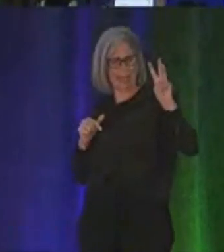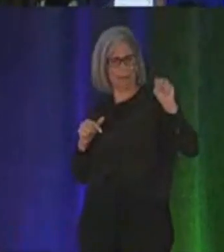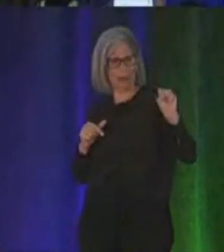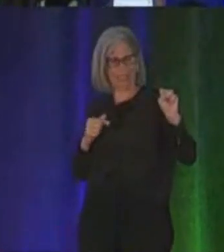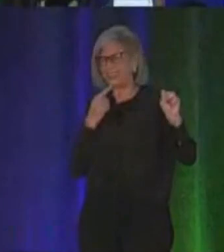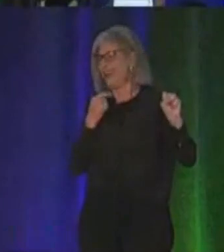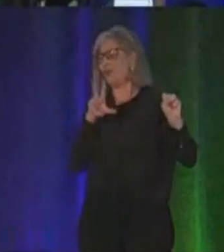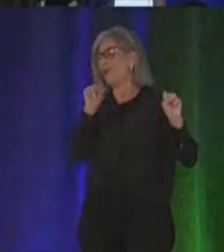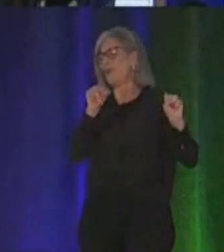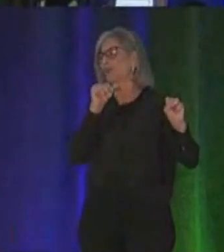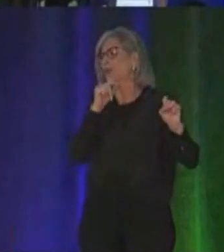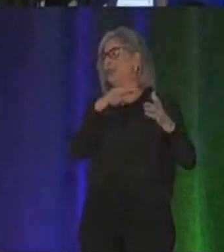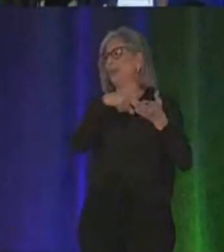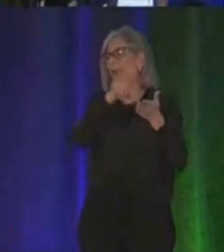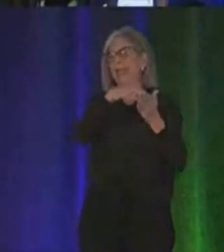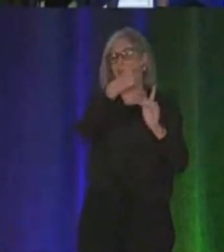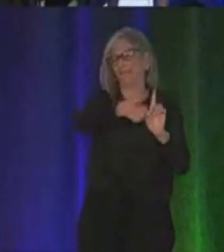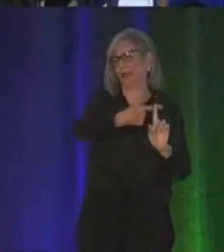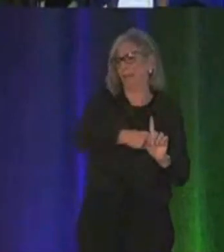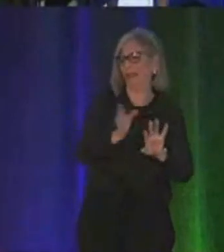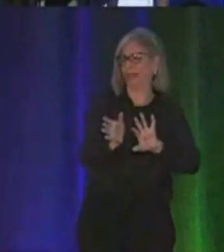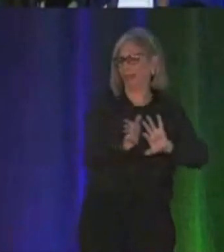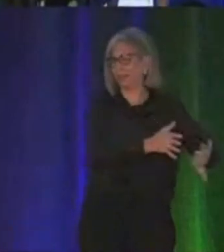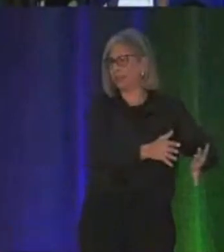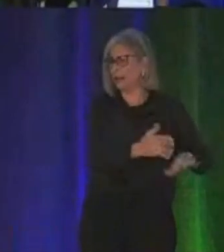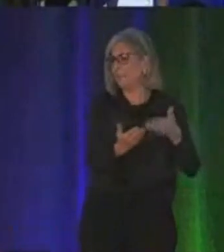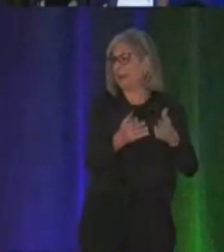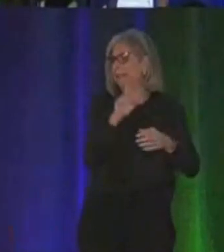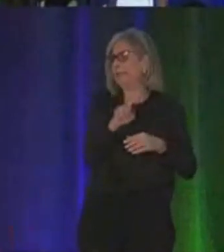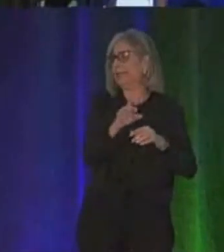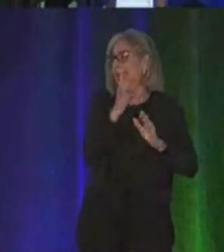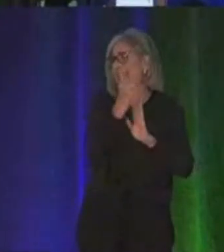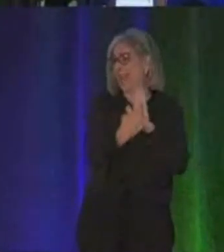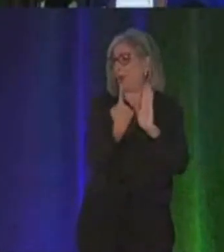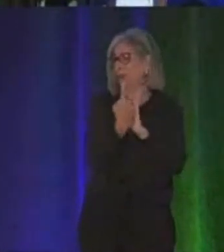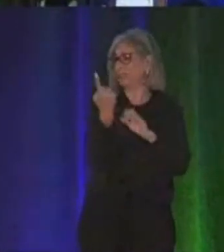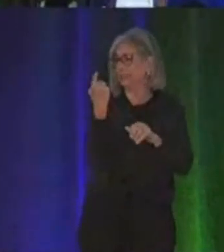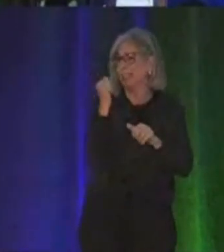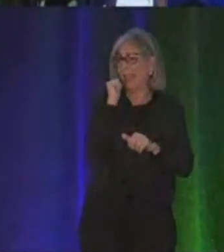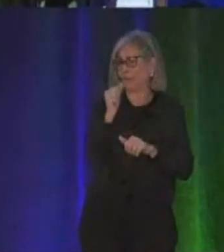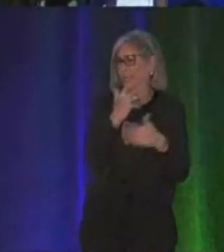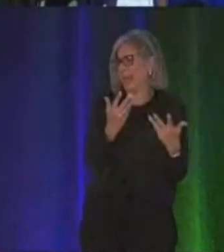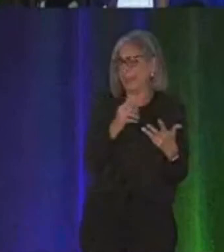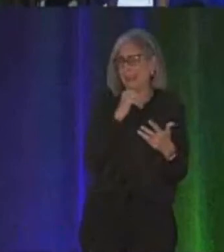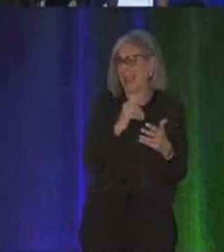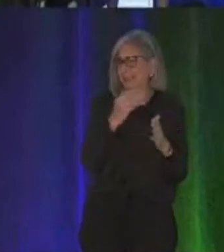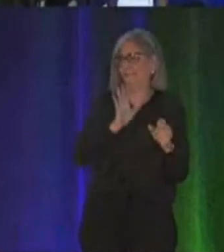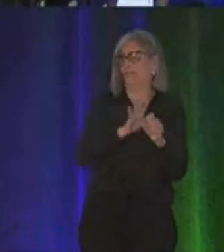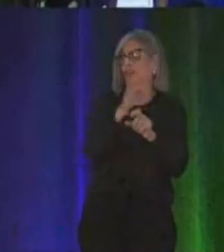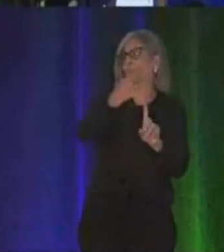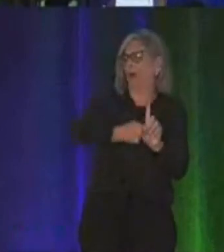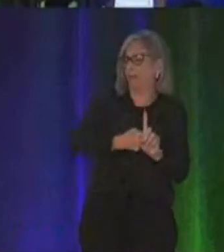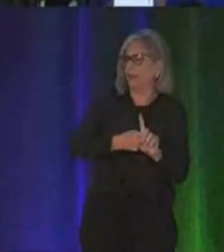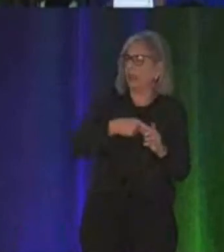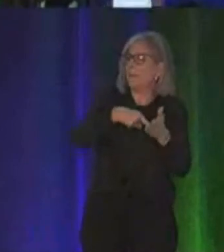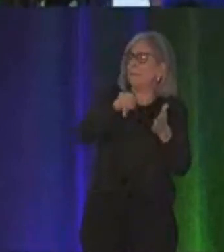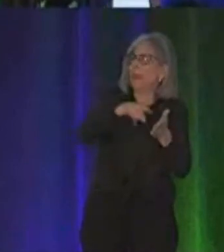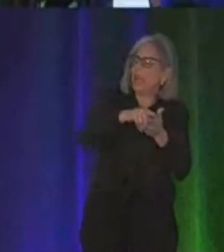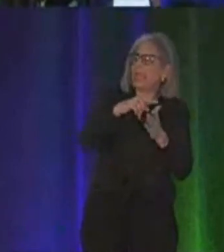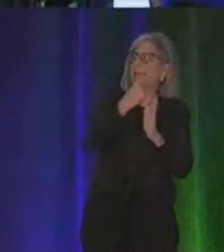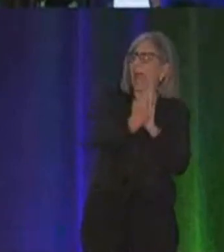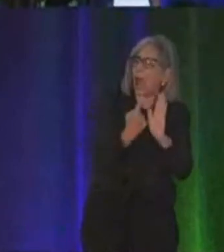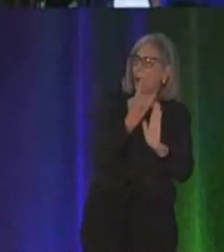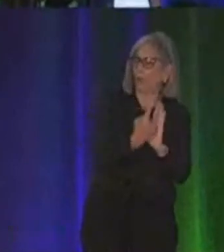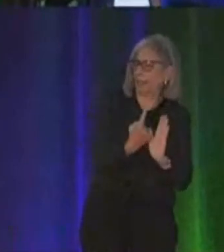pay per month because we know that you might only need it 8 hours of the day. So you don't need to pay for the whole month. You can pay for the server by